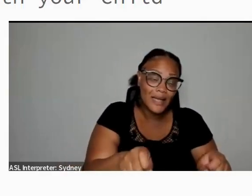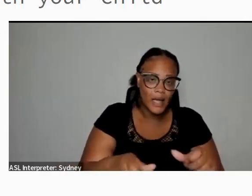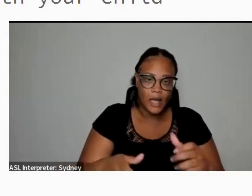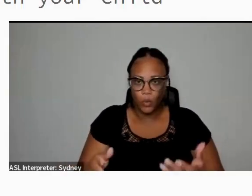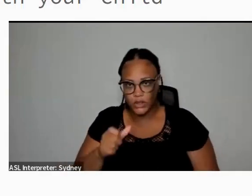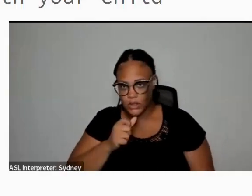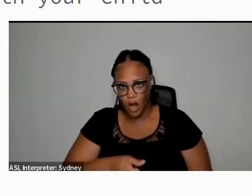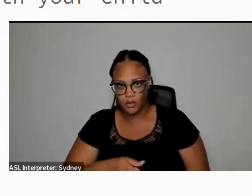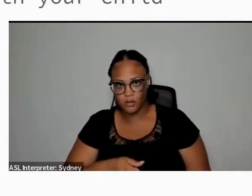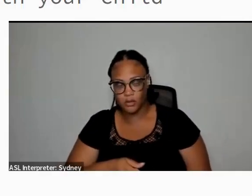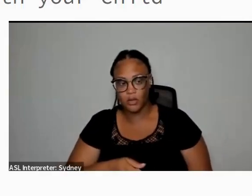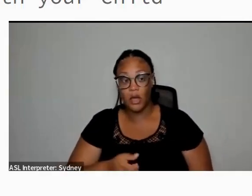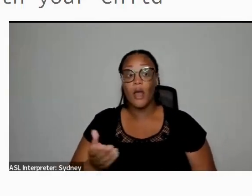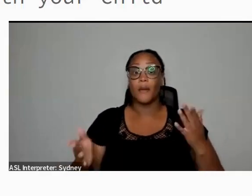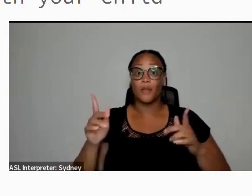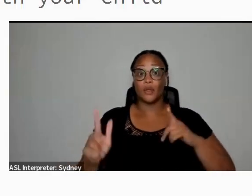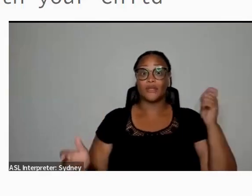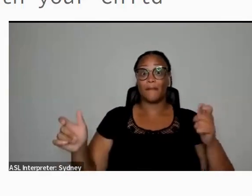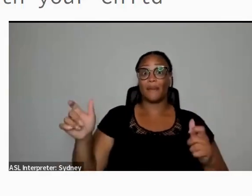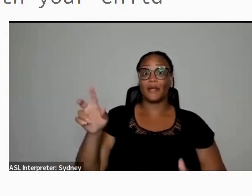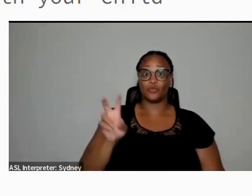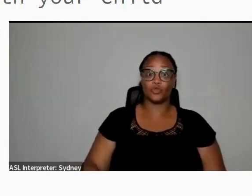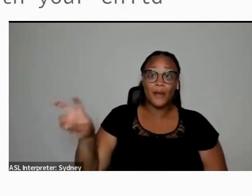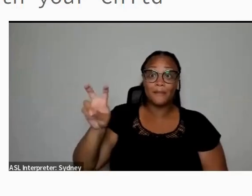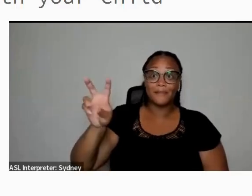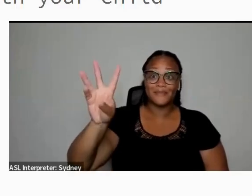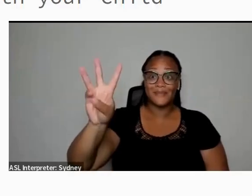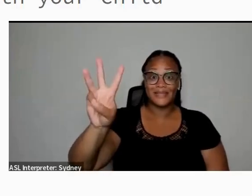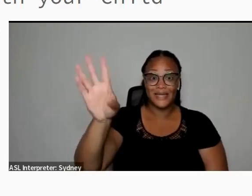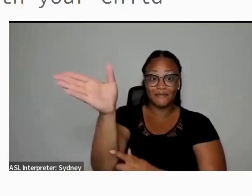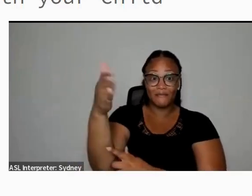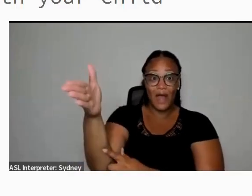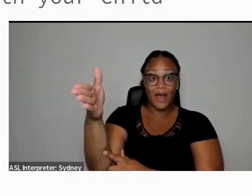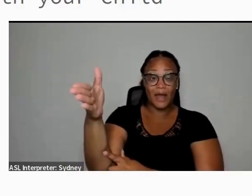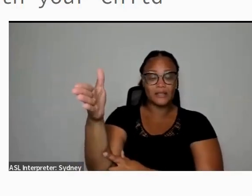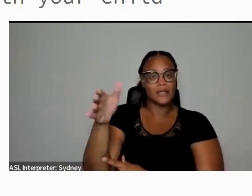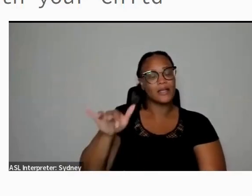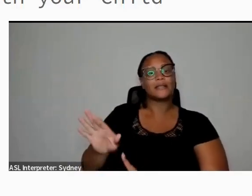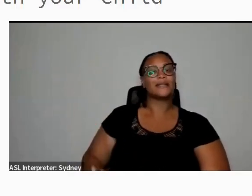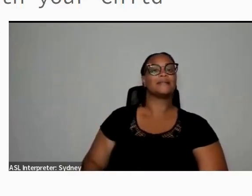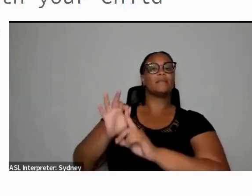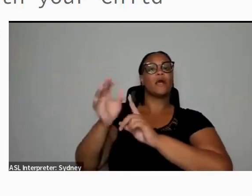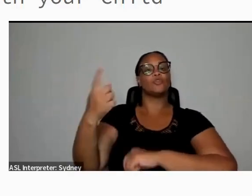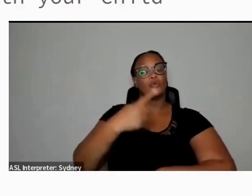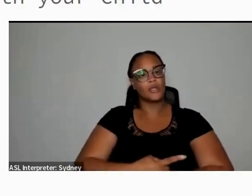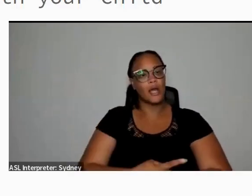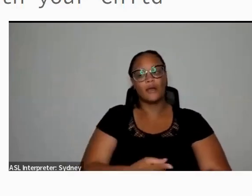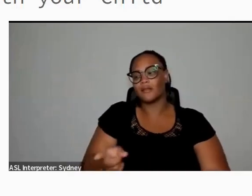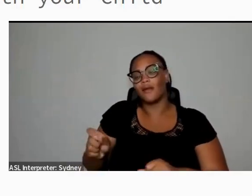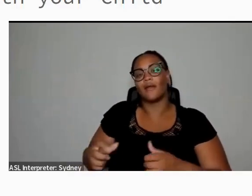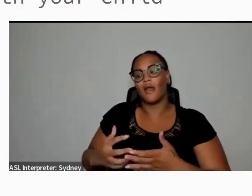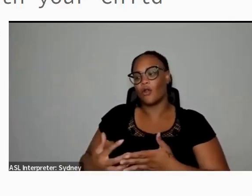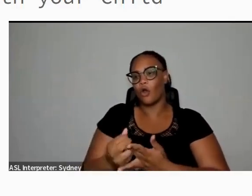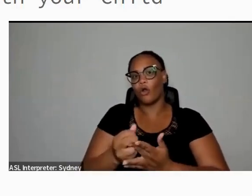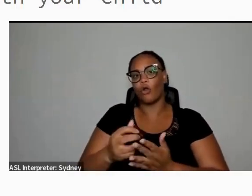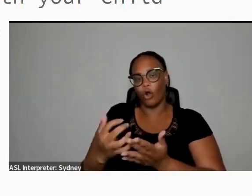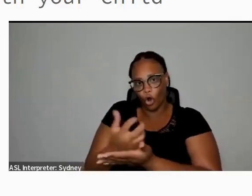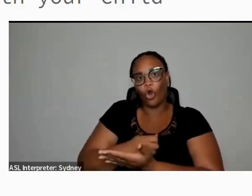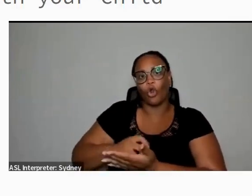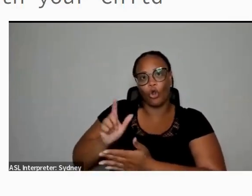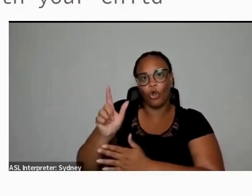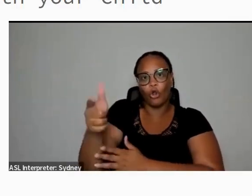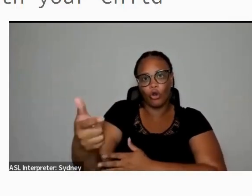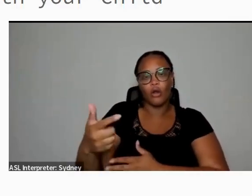like to go to Six Flags, and that's for a special day or something that they can earn after a while. So